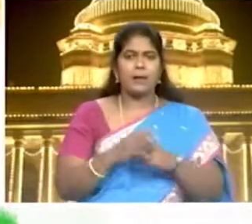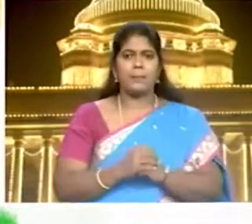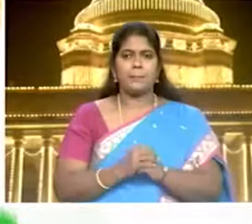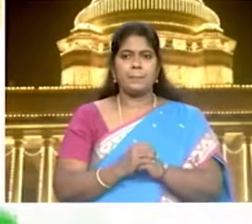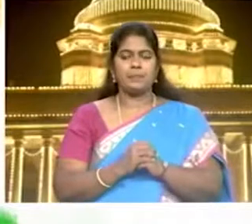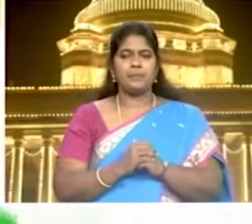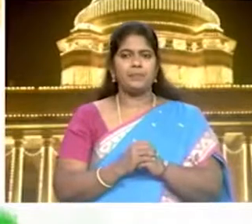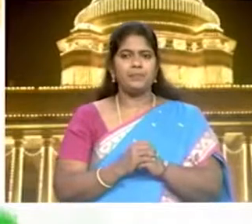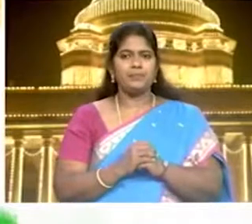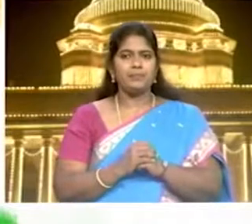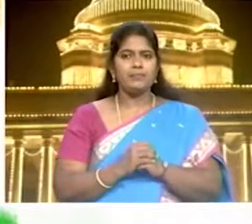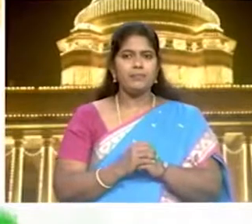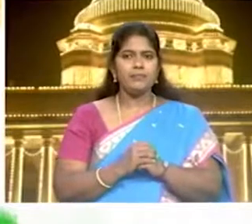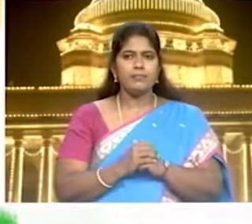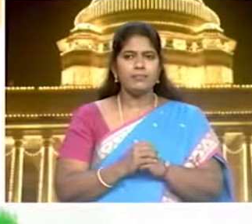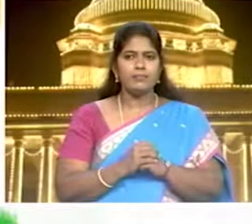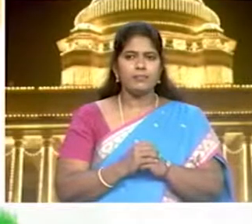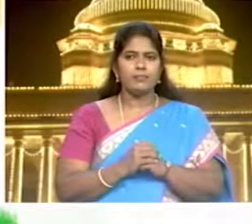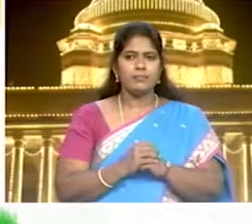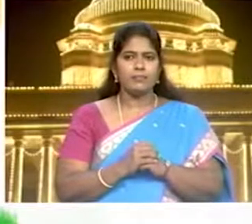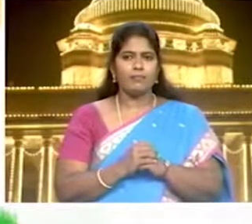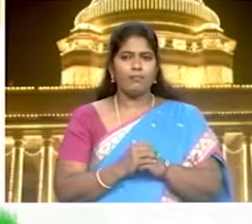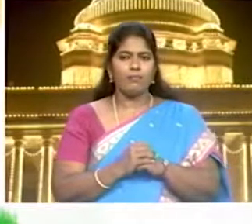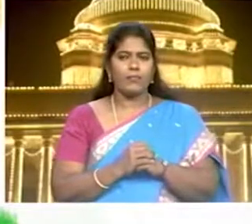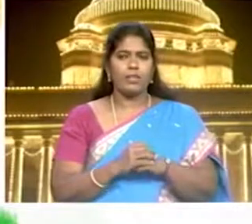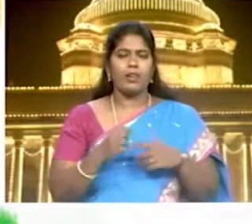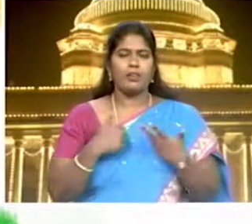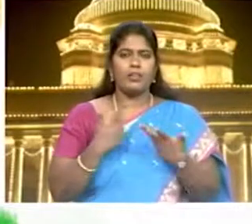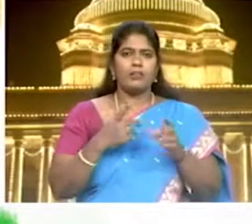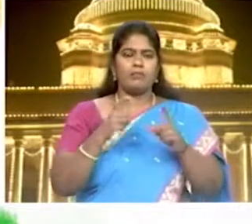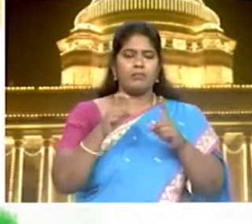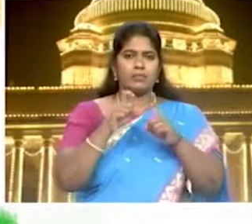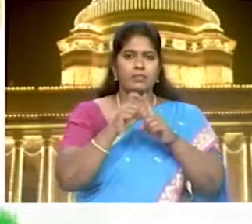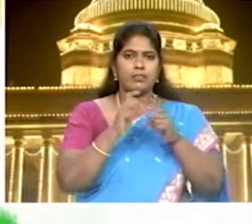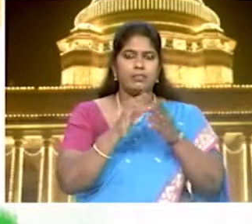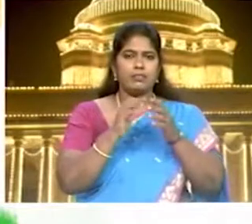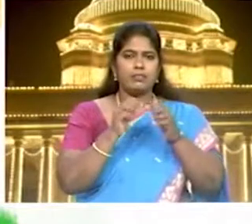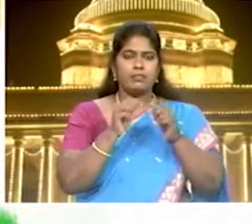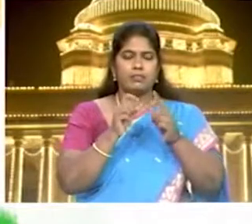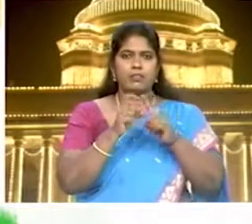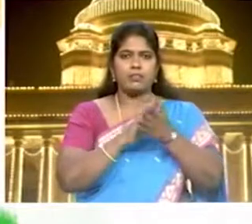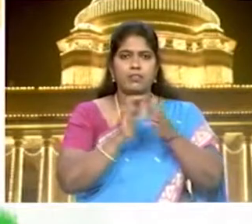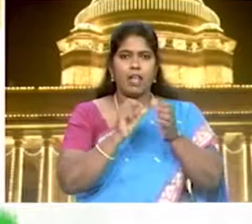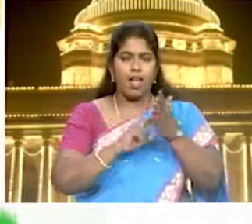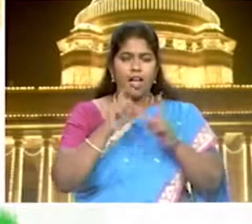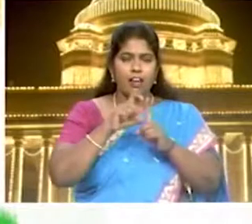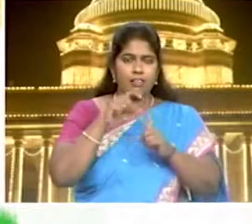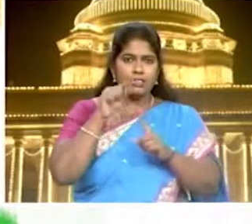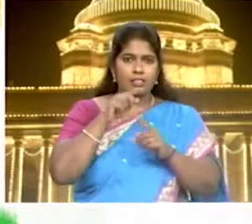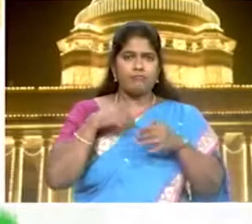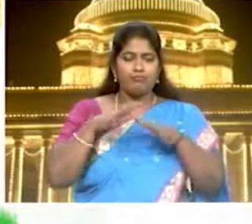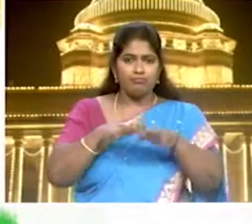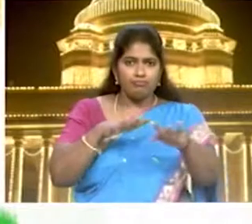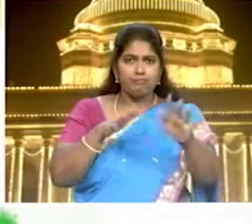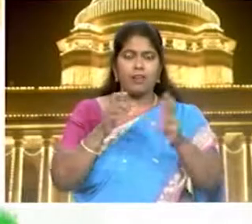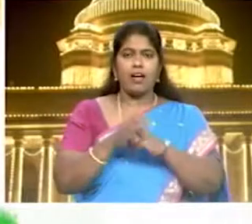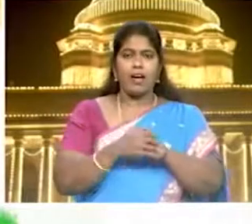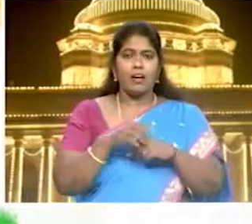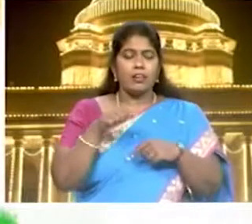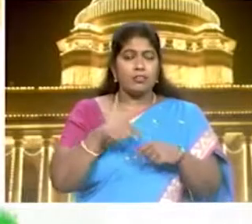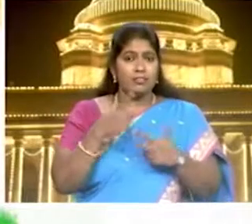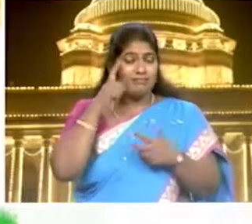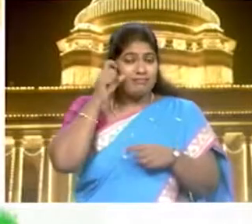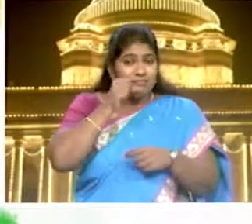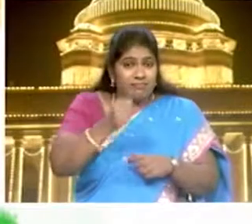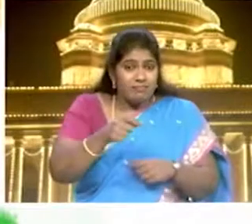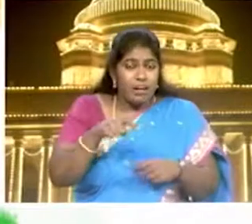This way, our celebration began with a tribute to that watershed event which had put our struggle